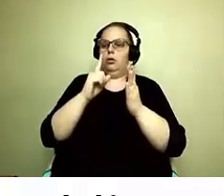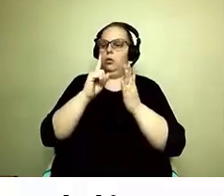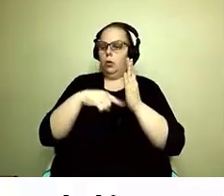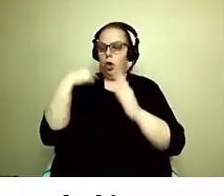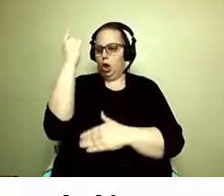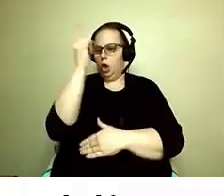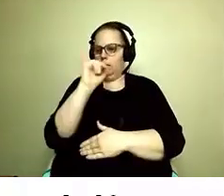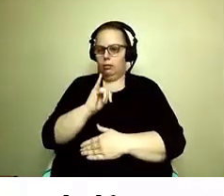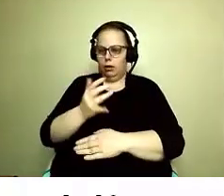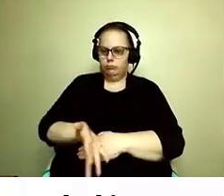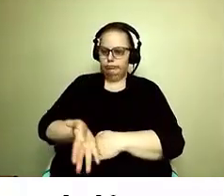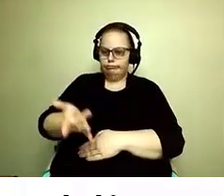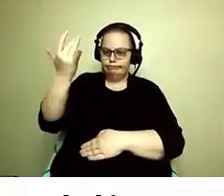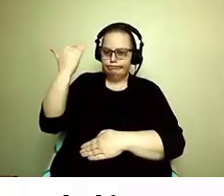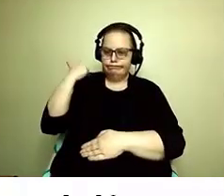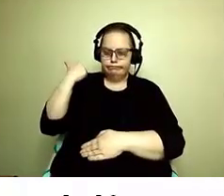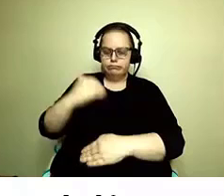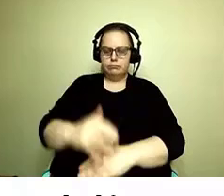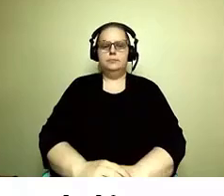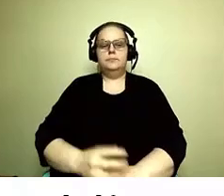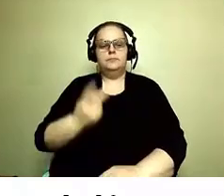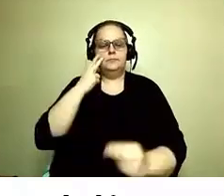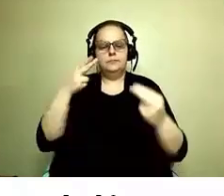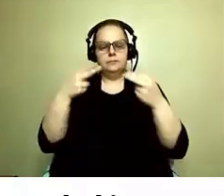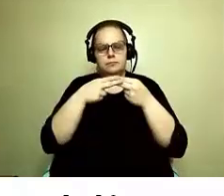see from the slides,